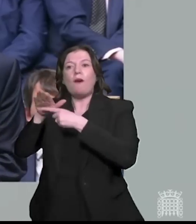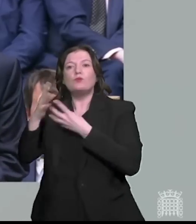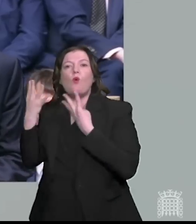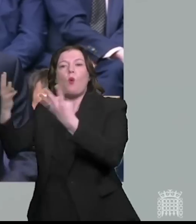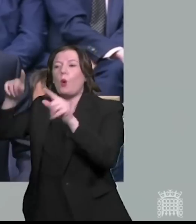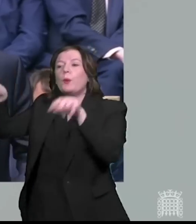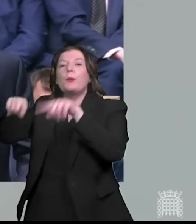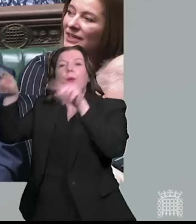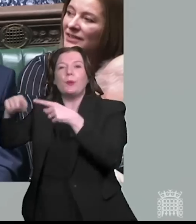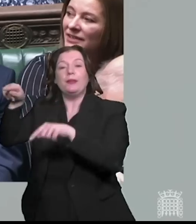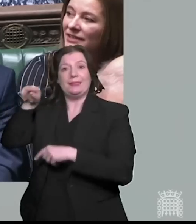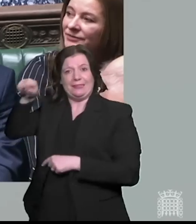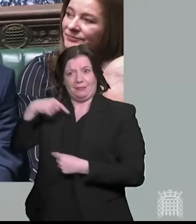wind.